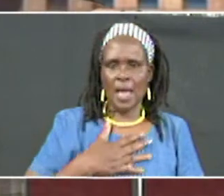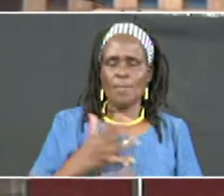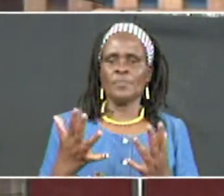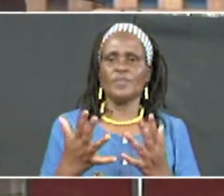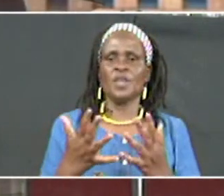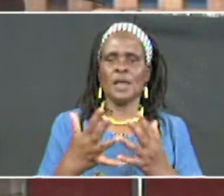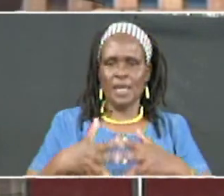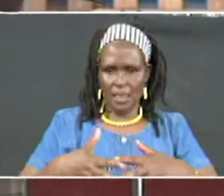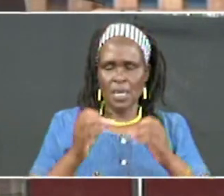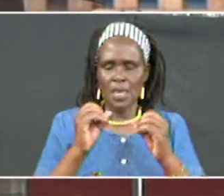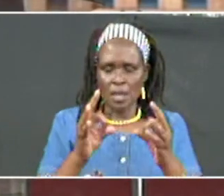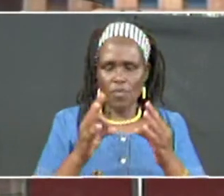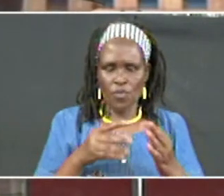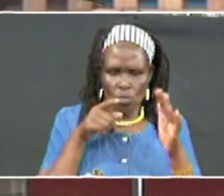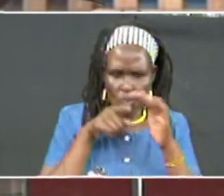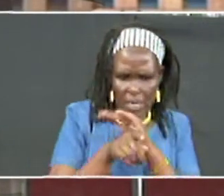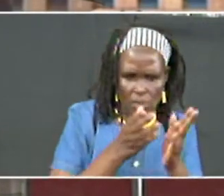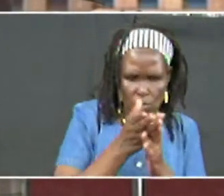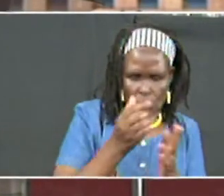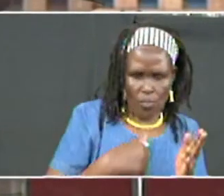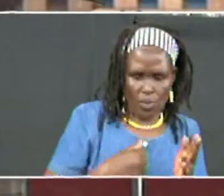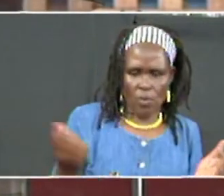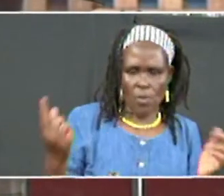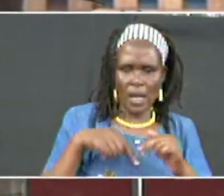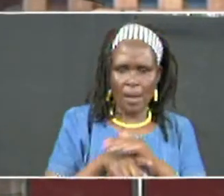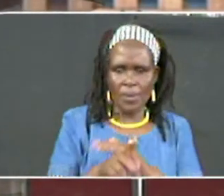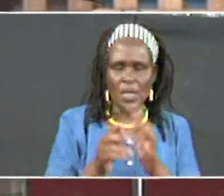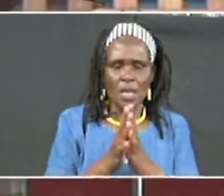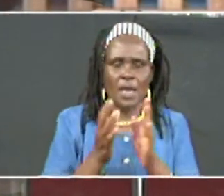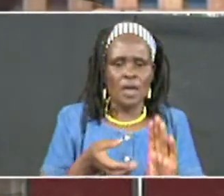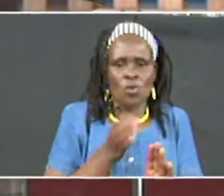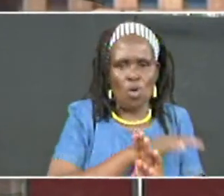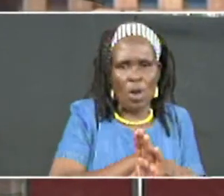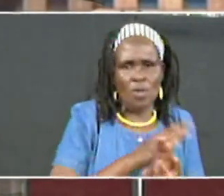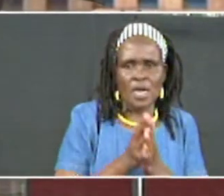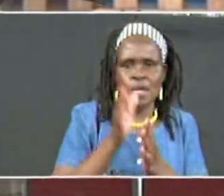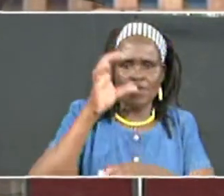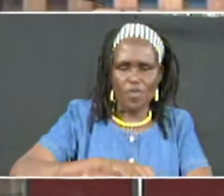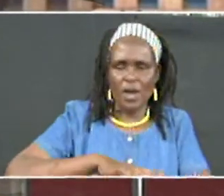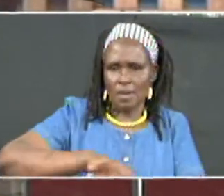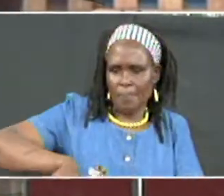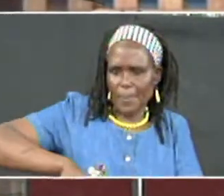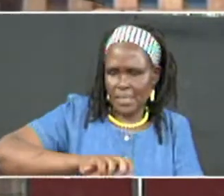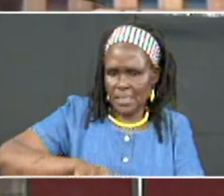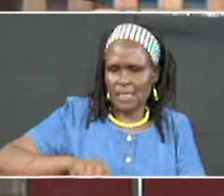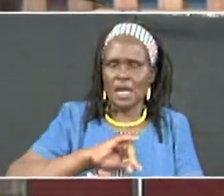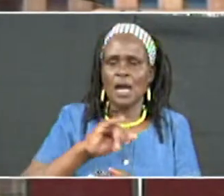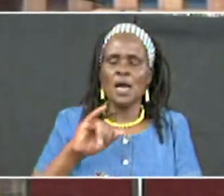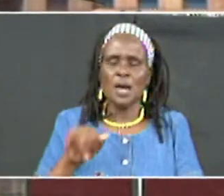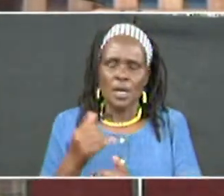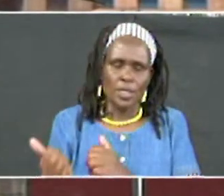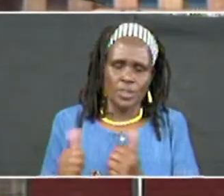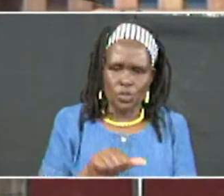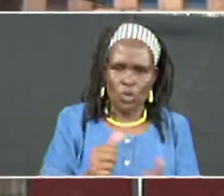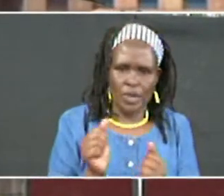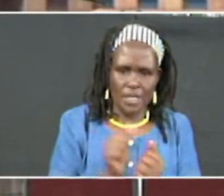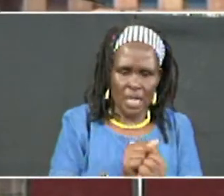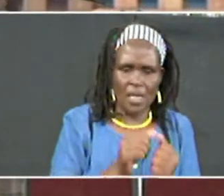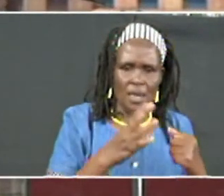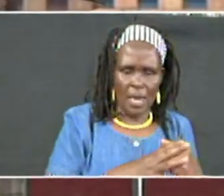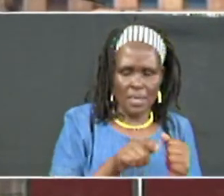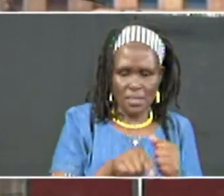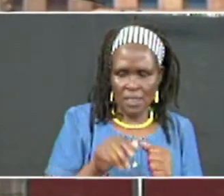enters through me will be saved. He will come in and go out and find pasture. John 10:9. This morning, do you